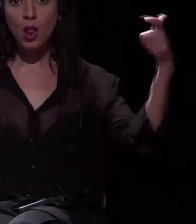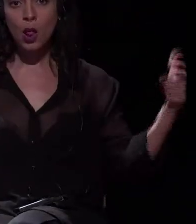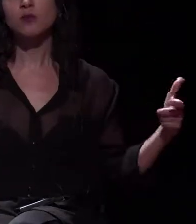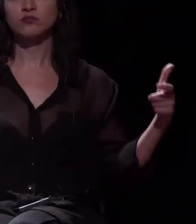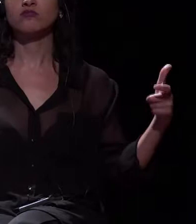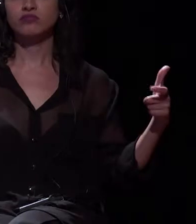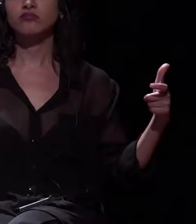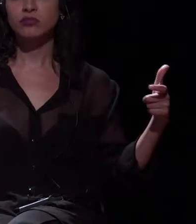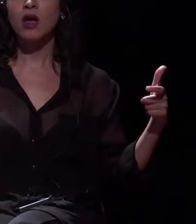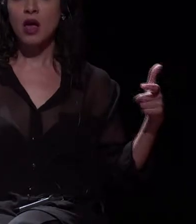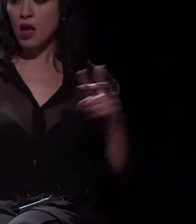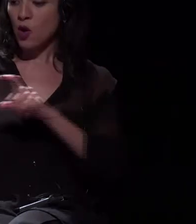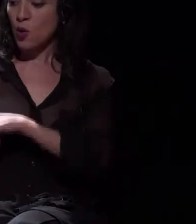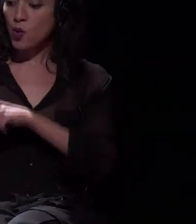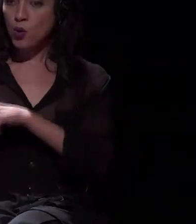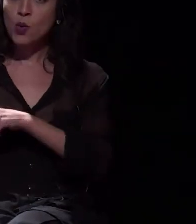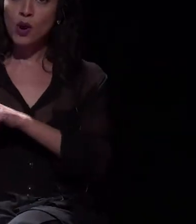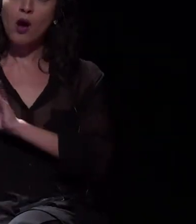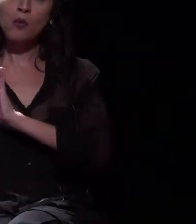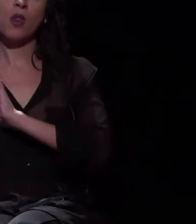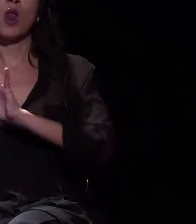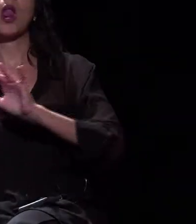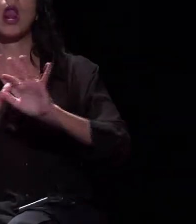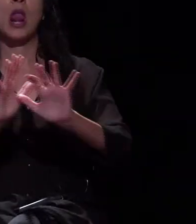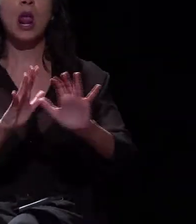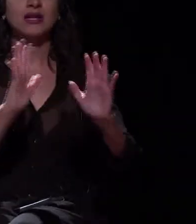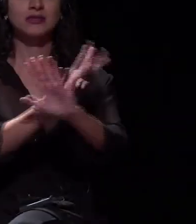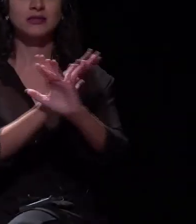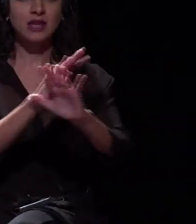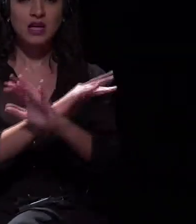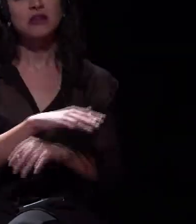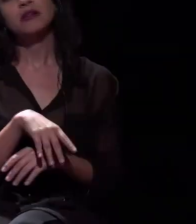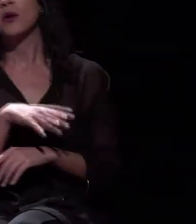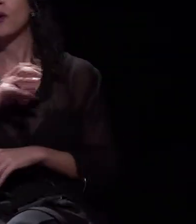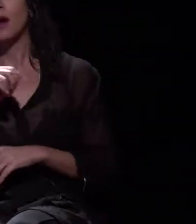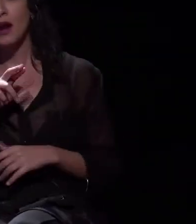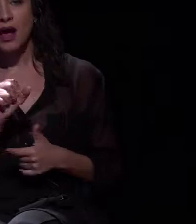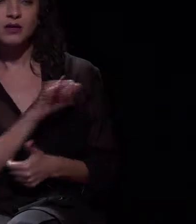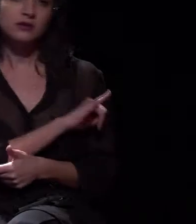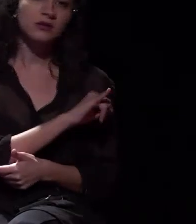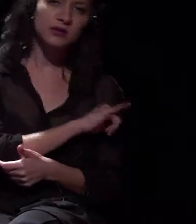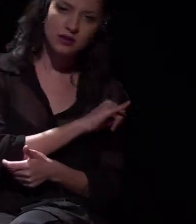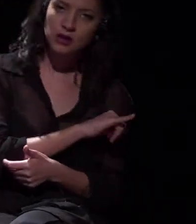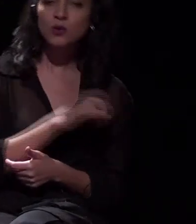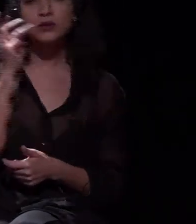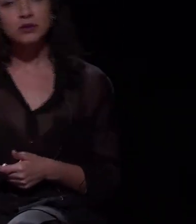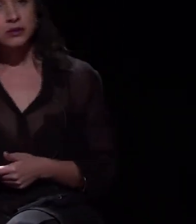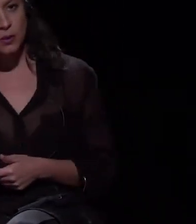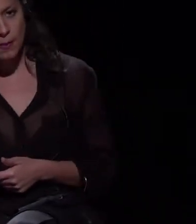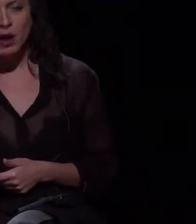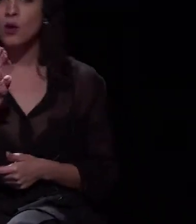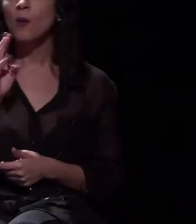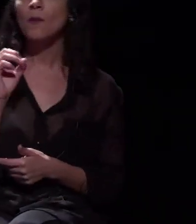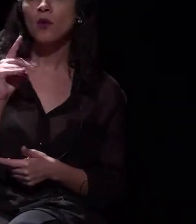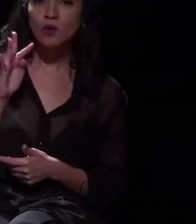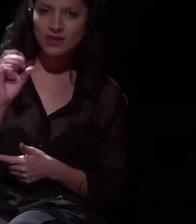as Mexico City, Caracas, Bogotá, São Paulo, Rio de Janeiro, Buenos Aires, and Santiago de Chile grew exponentially. A gleaming